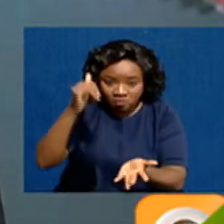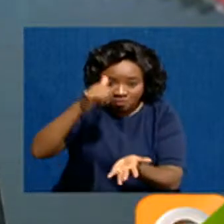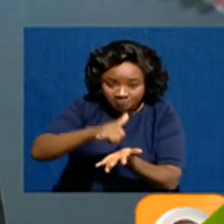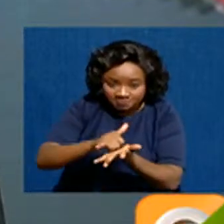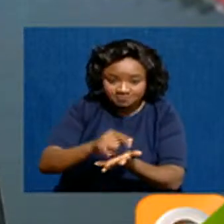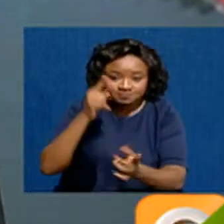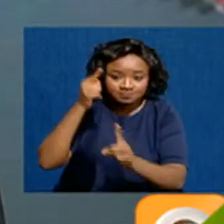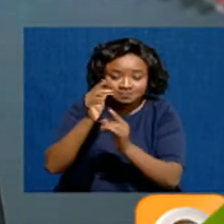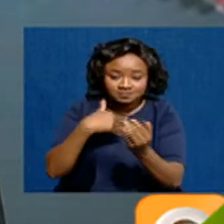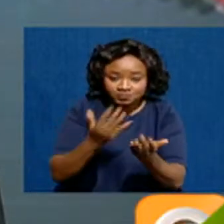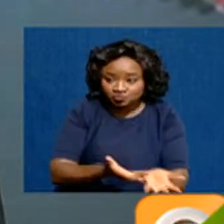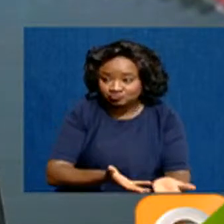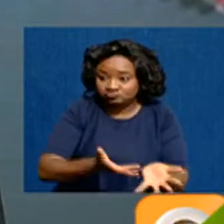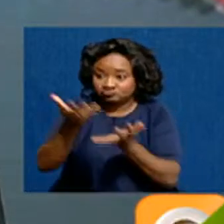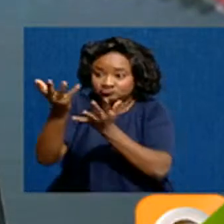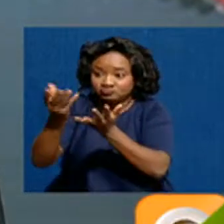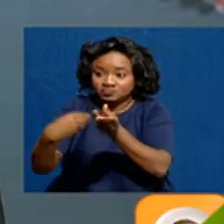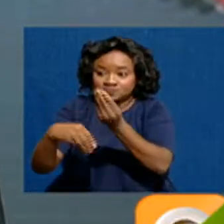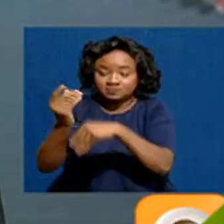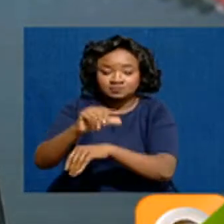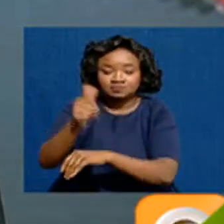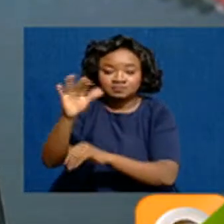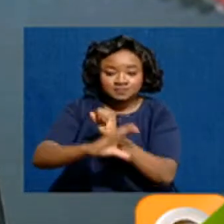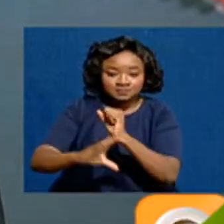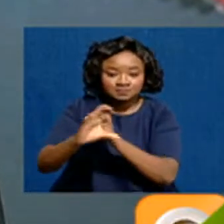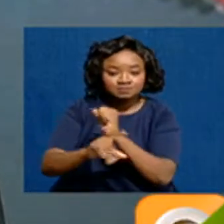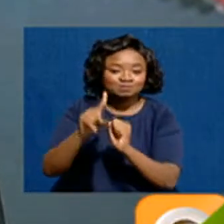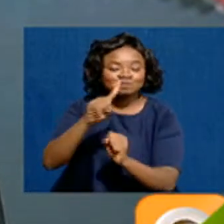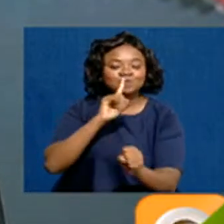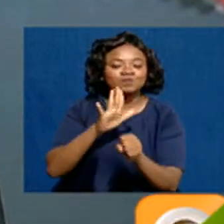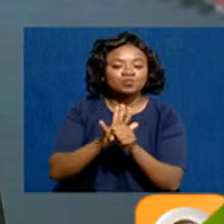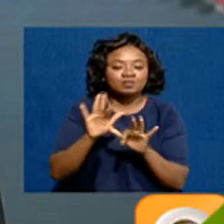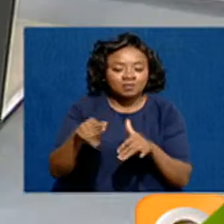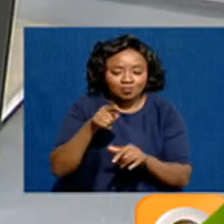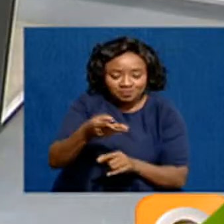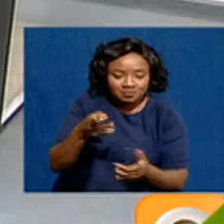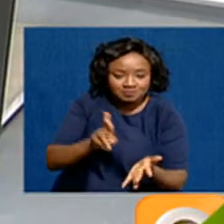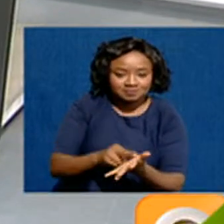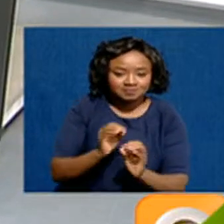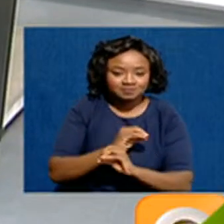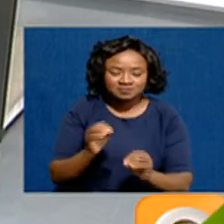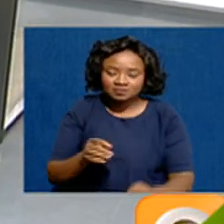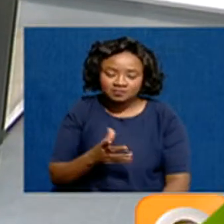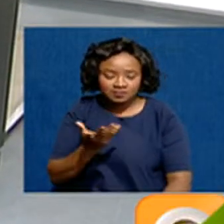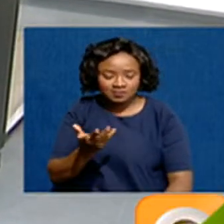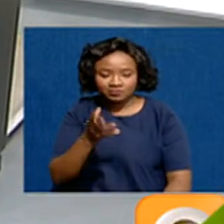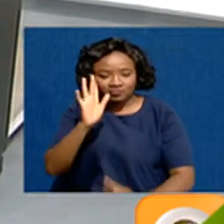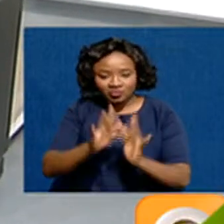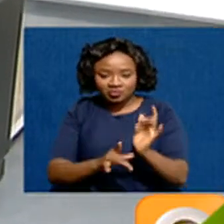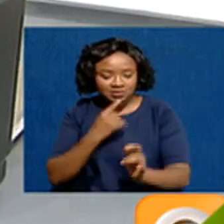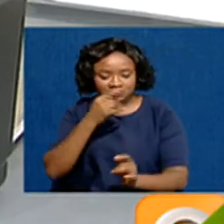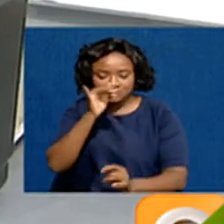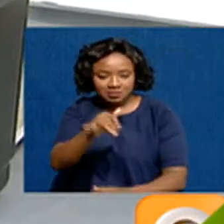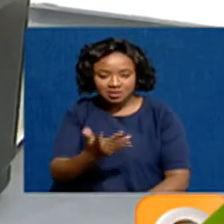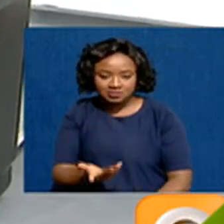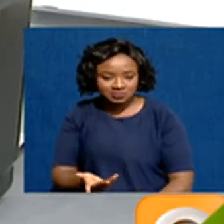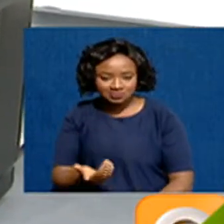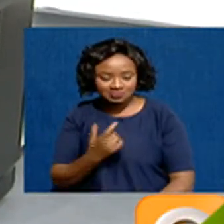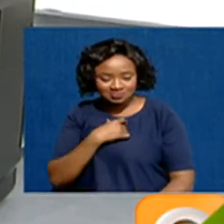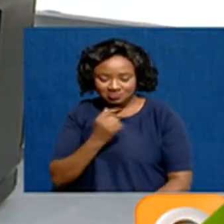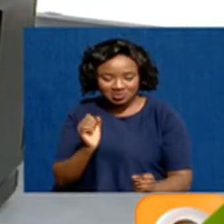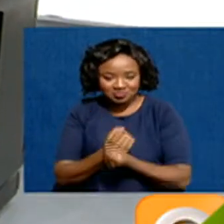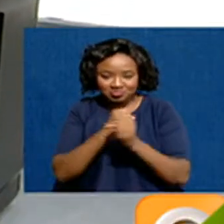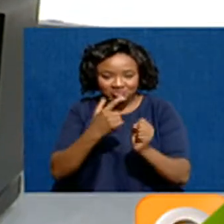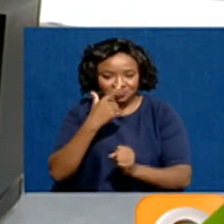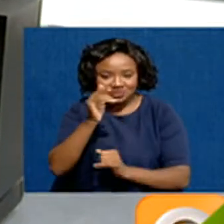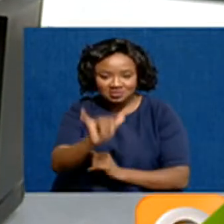to them again. Of course. I'm asking you to give them assurance. You cannot also tell someone it will not happen again. What you should be asking me is that what measures are